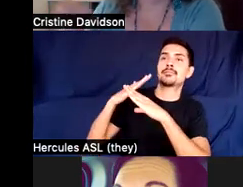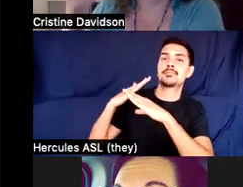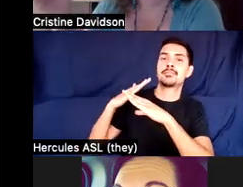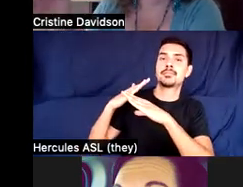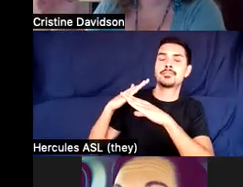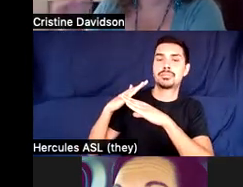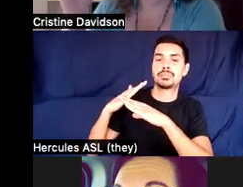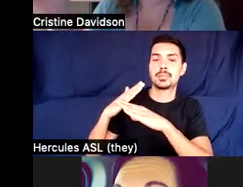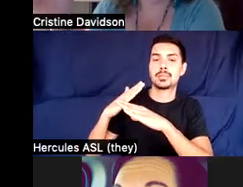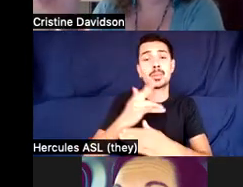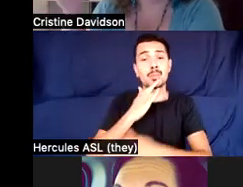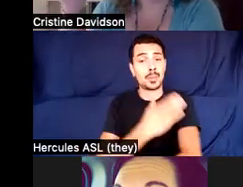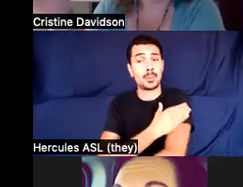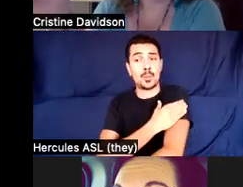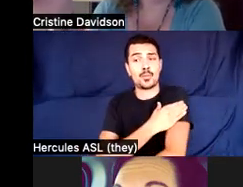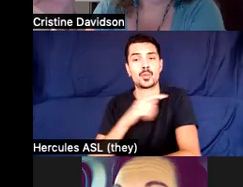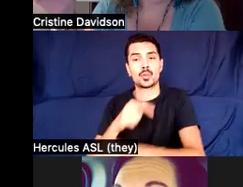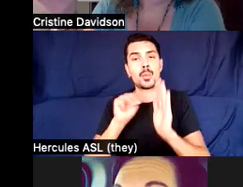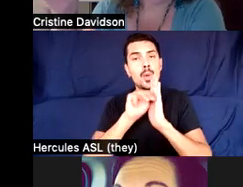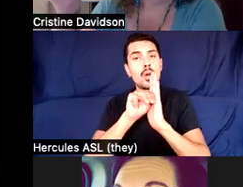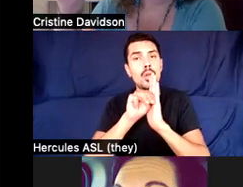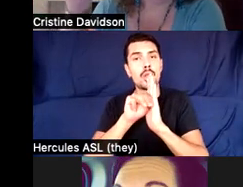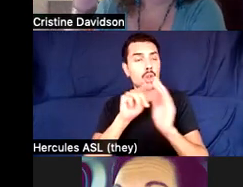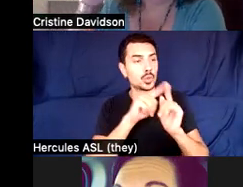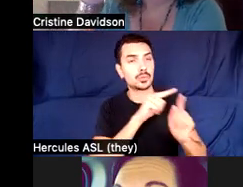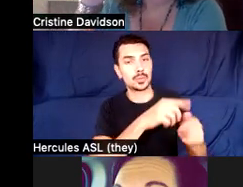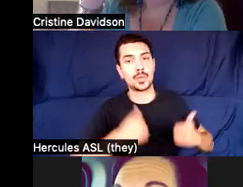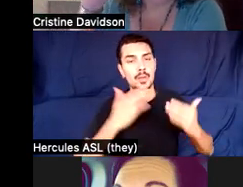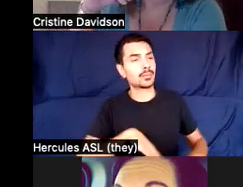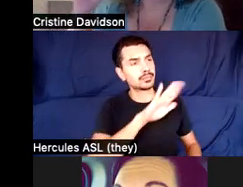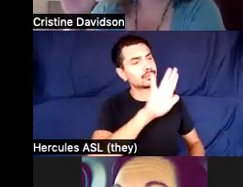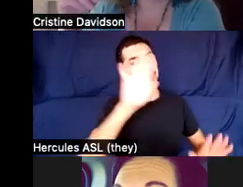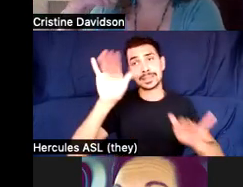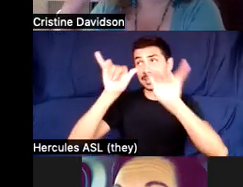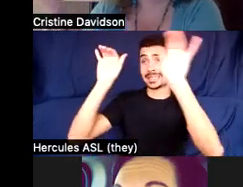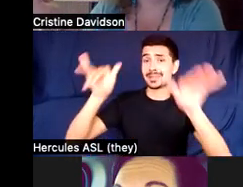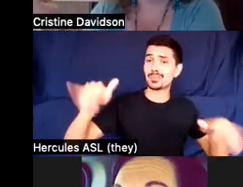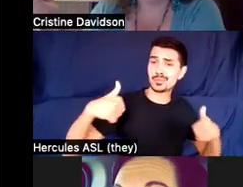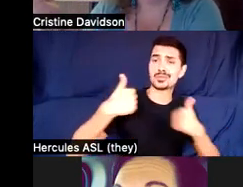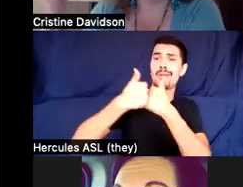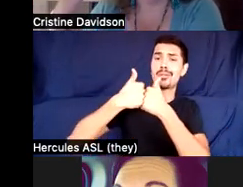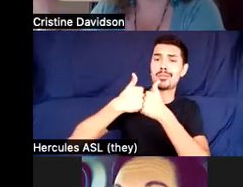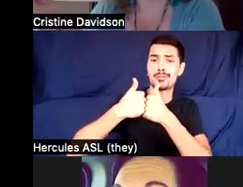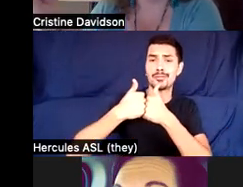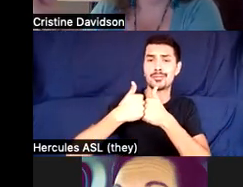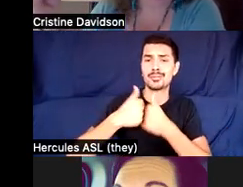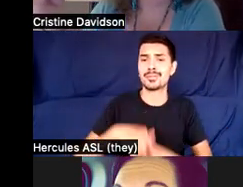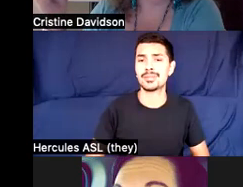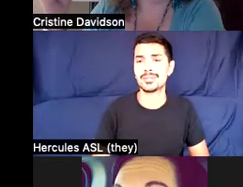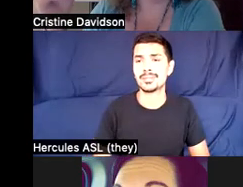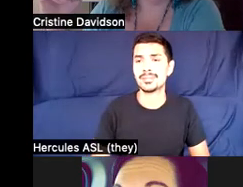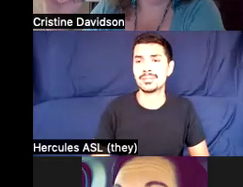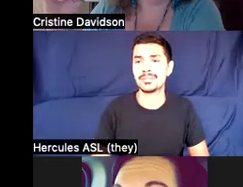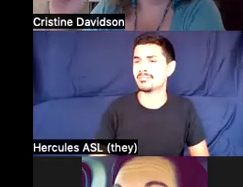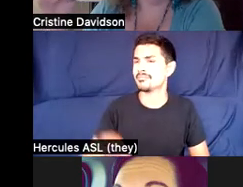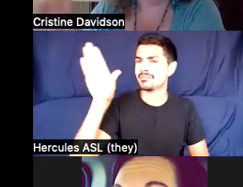to model what it's like to challenge the system and be like, well, can you be clearer, like offer